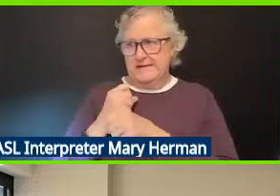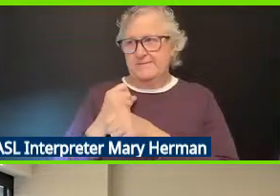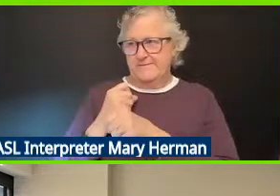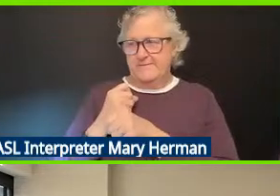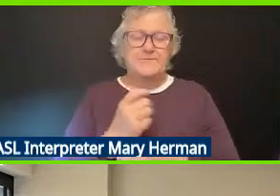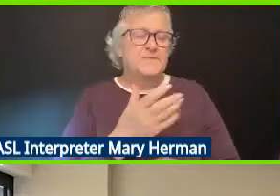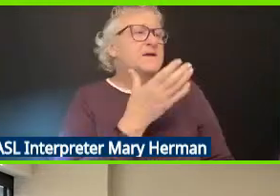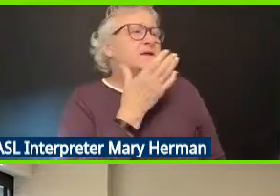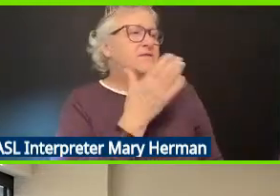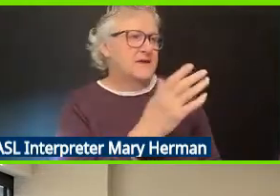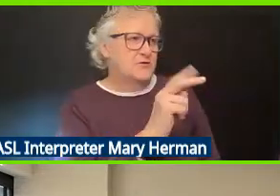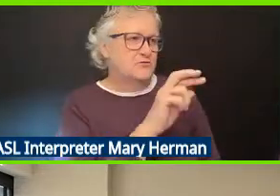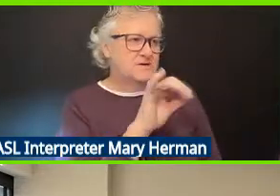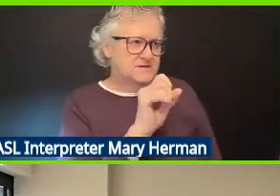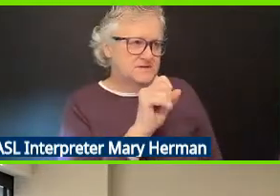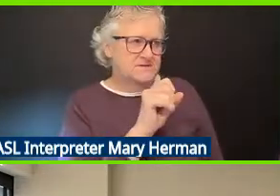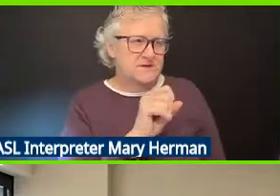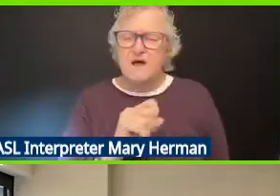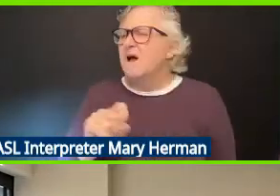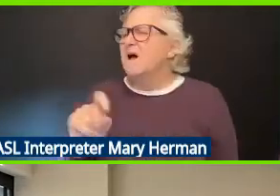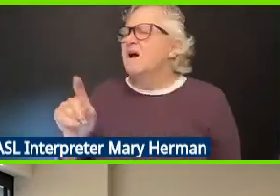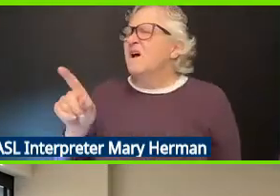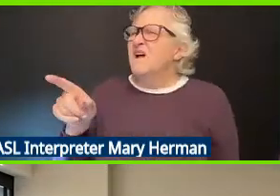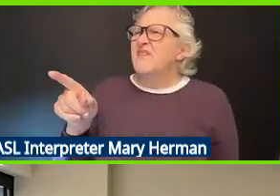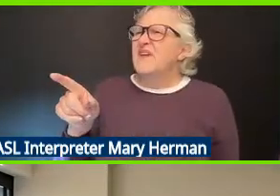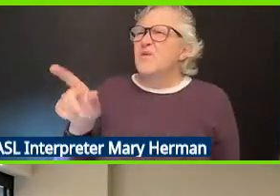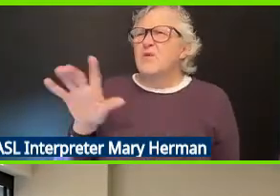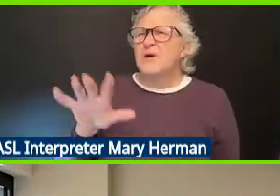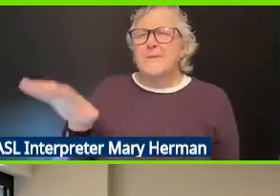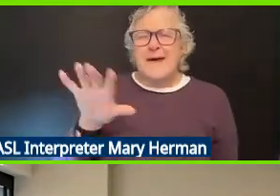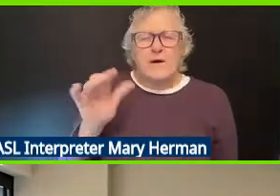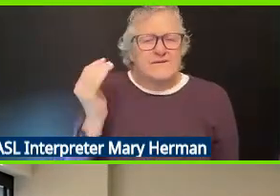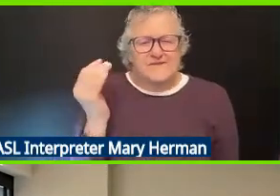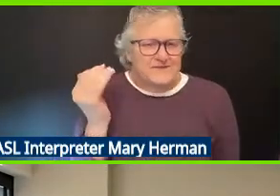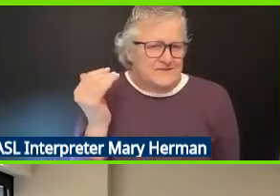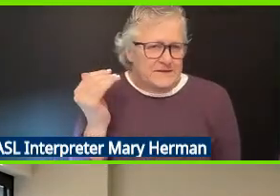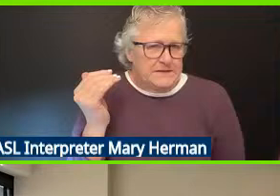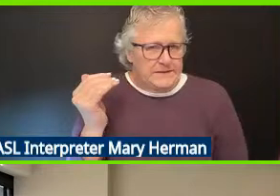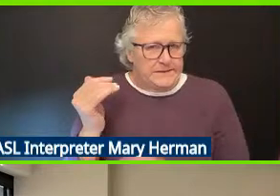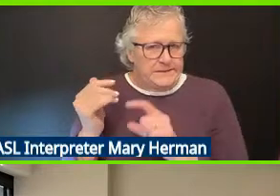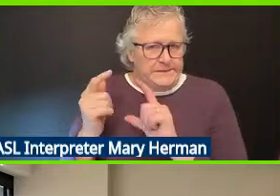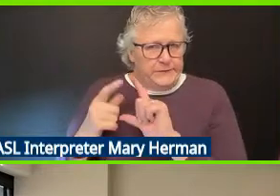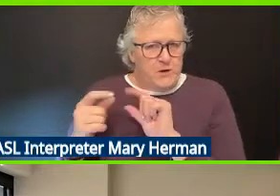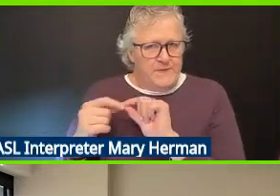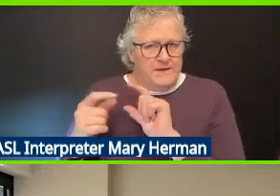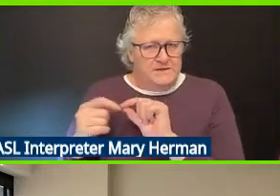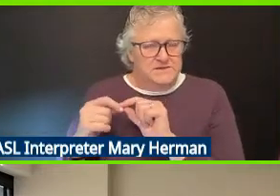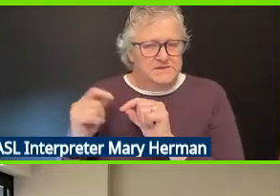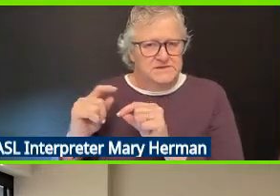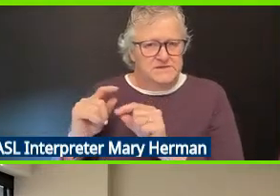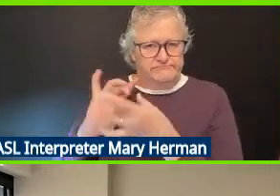Thanks, Mayor. And There were about 15 comments on aviation.